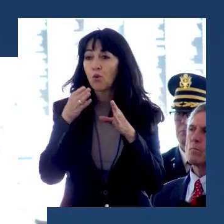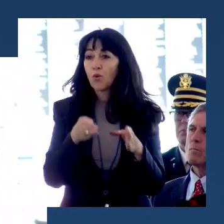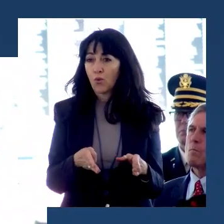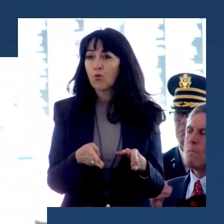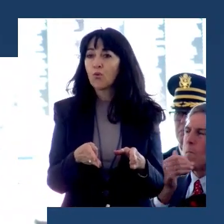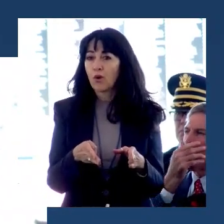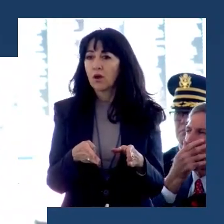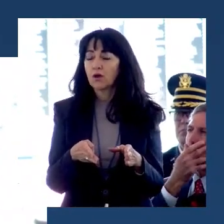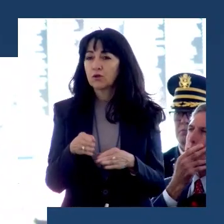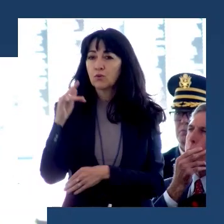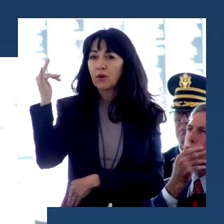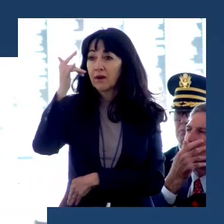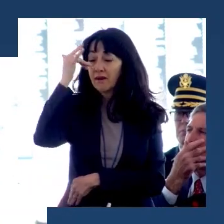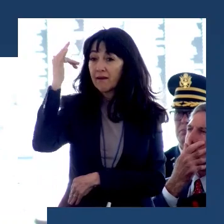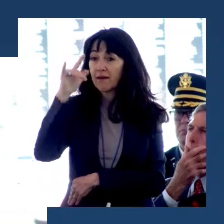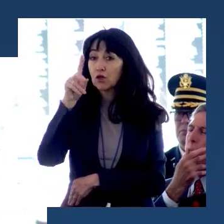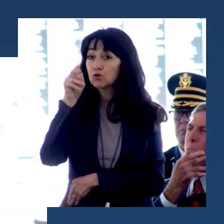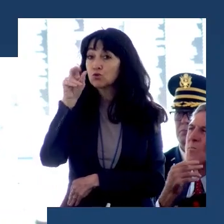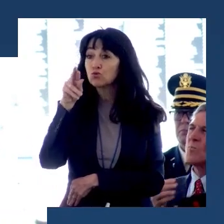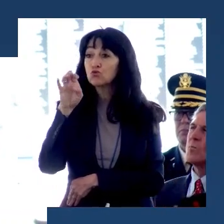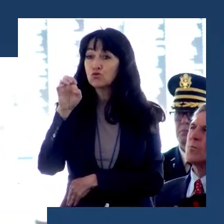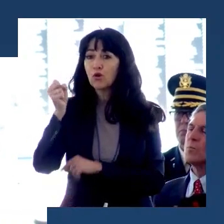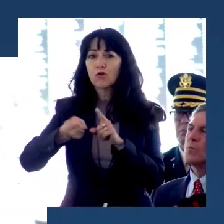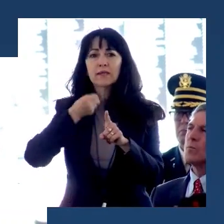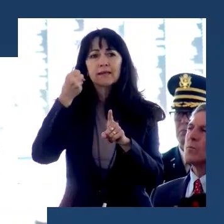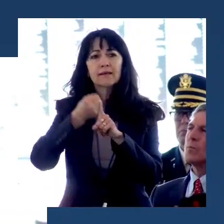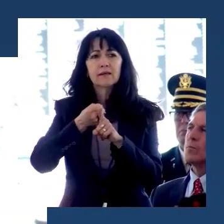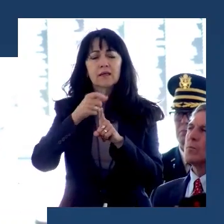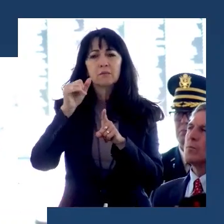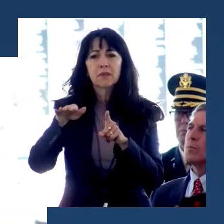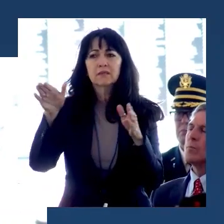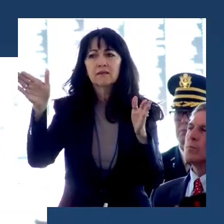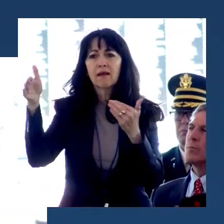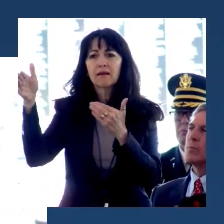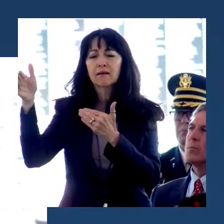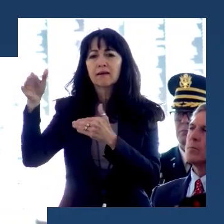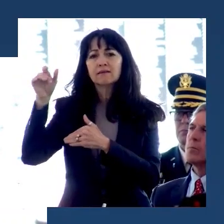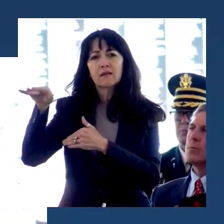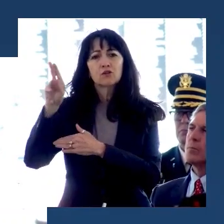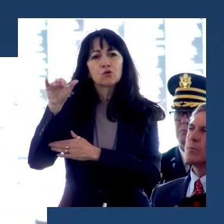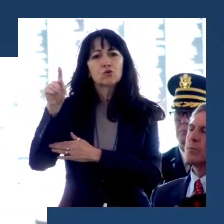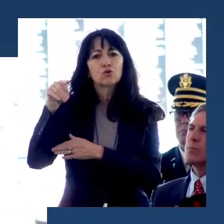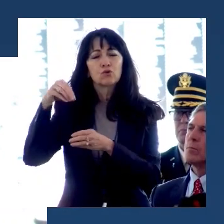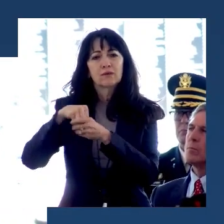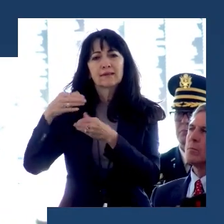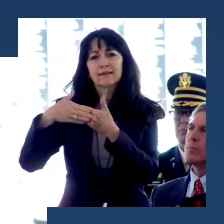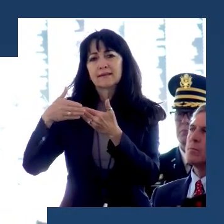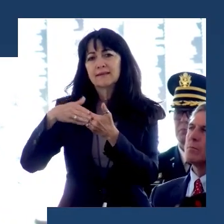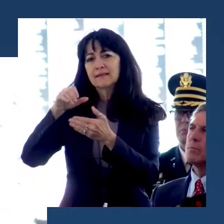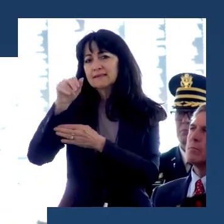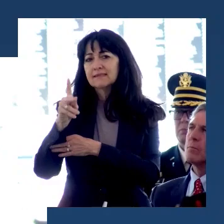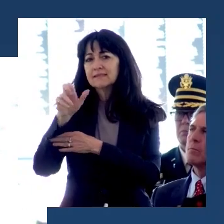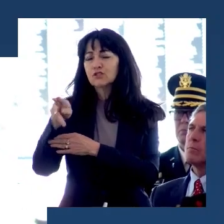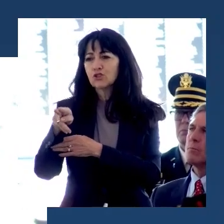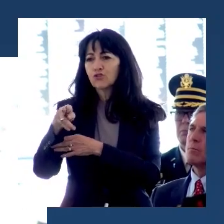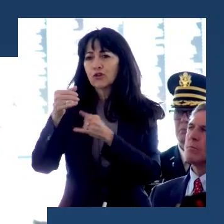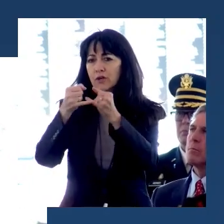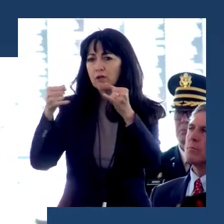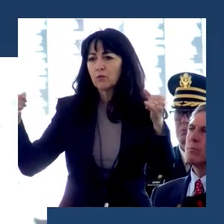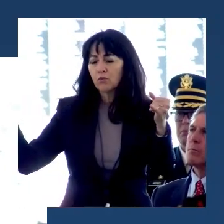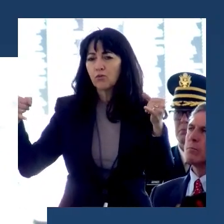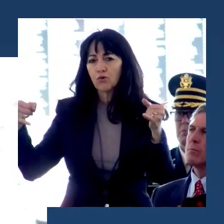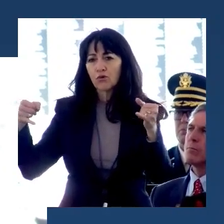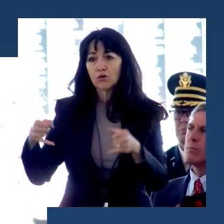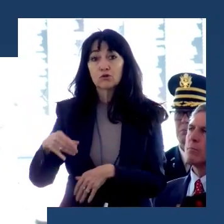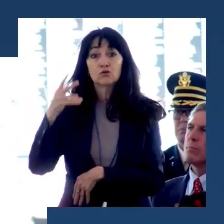aerial system, a drone, impacted the container housing units near a Syrian border where 2 of these that